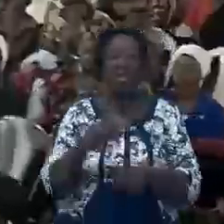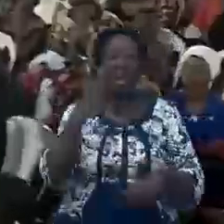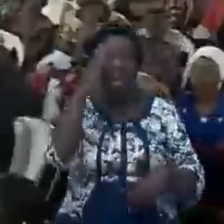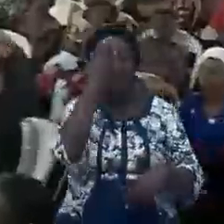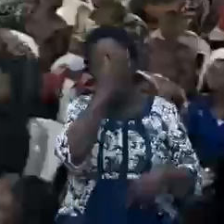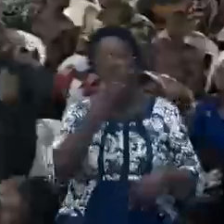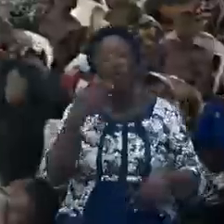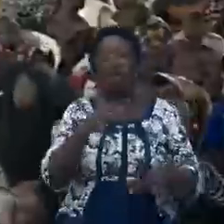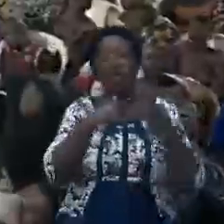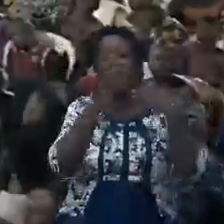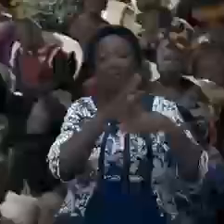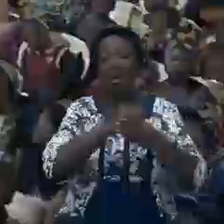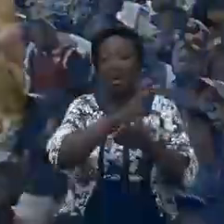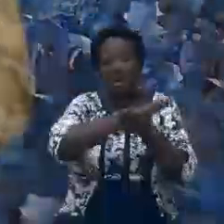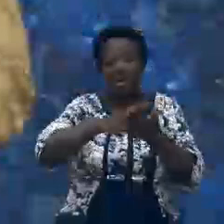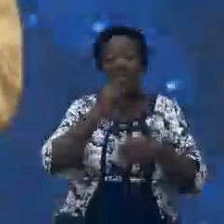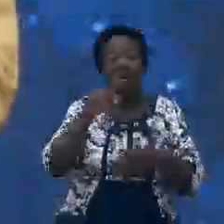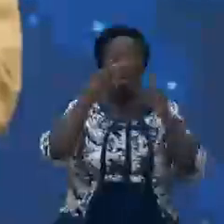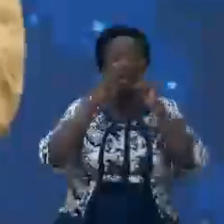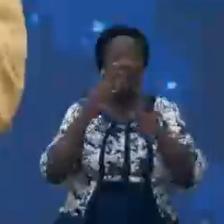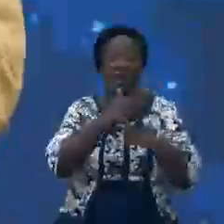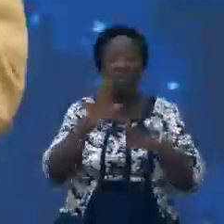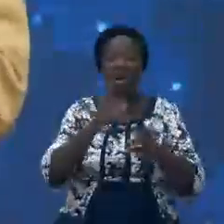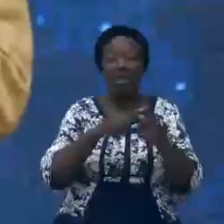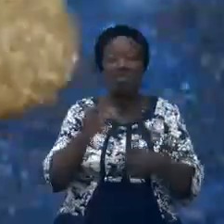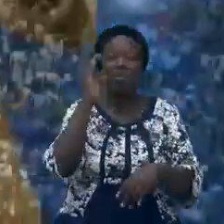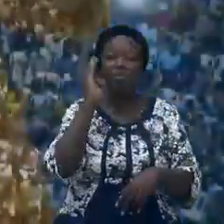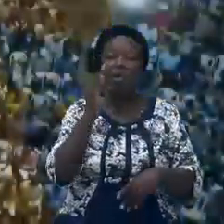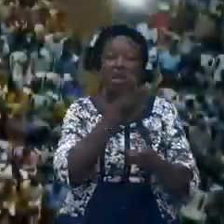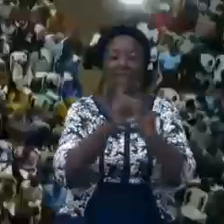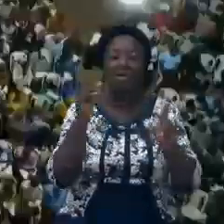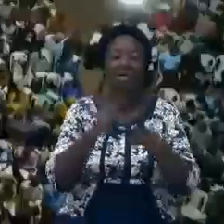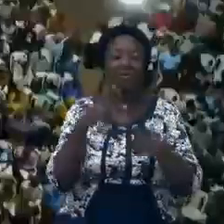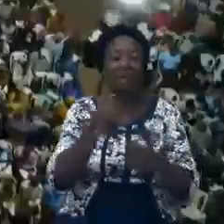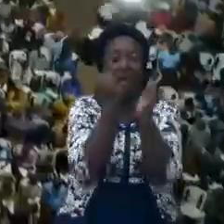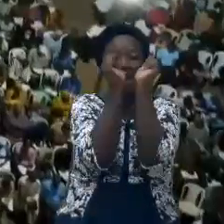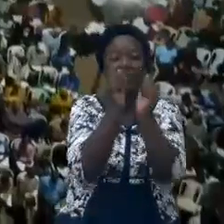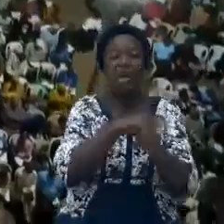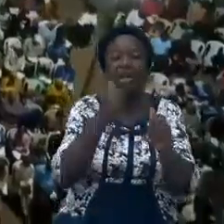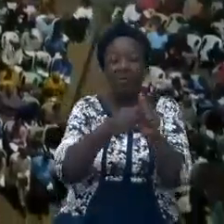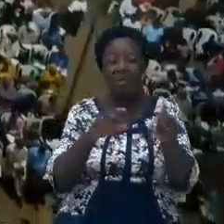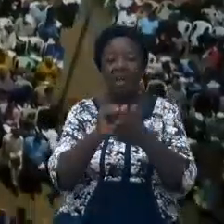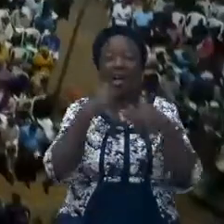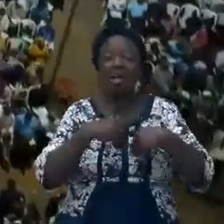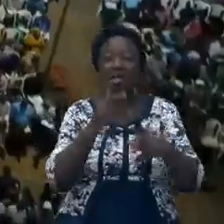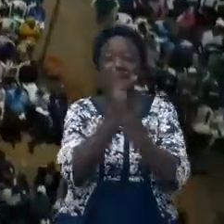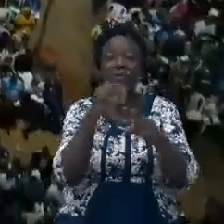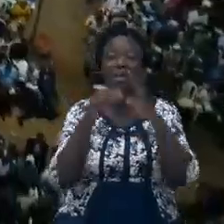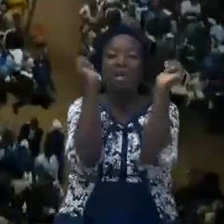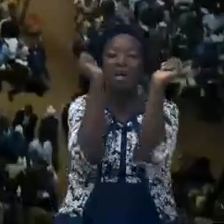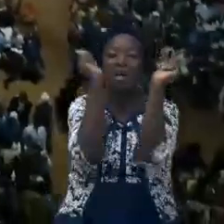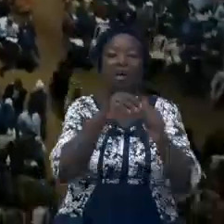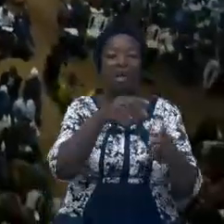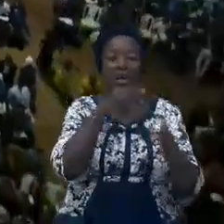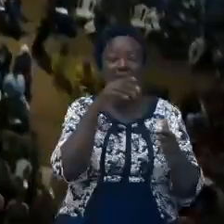taking the handkerchief of heaven and wiping all your tears away. And to preach deliverance to the captives.